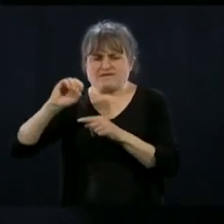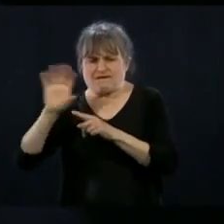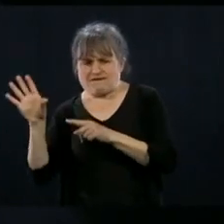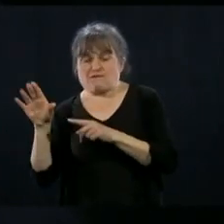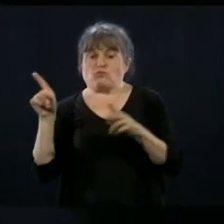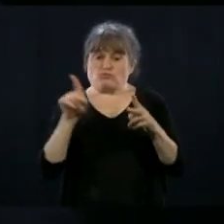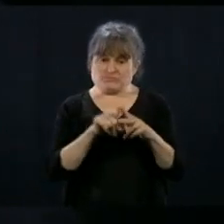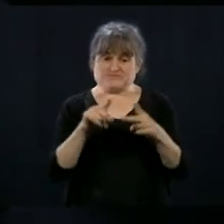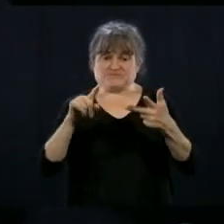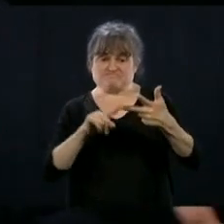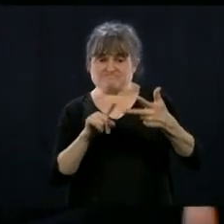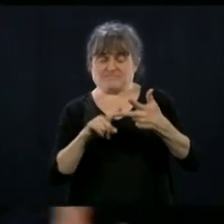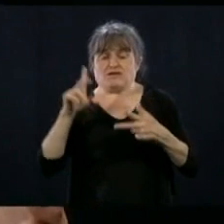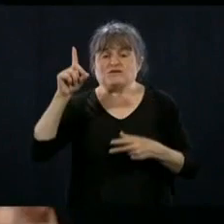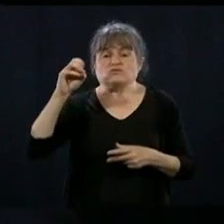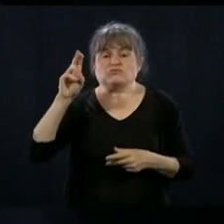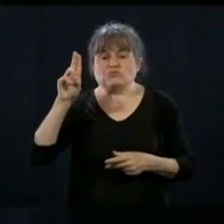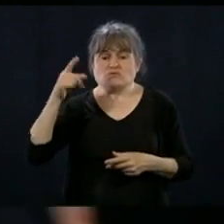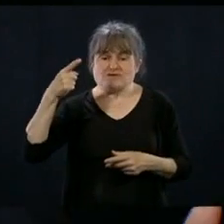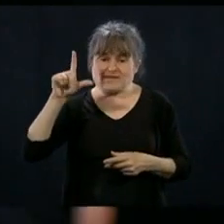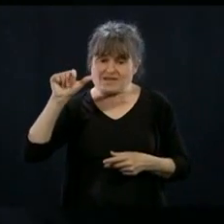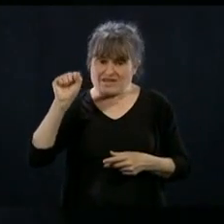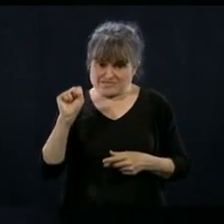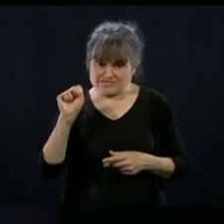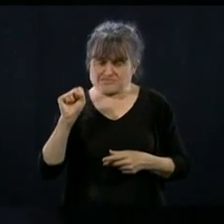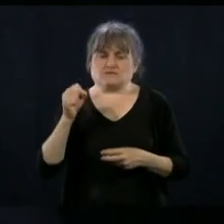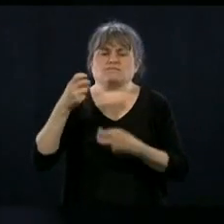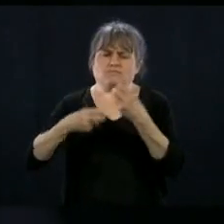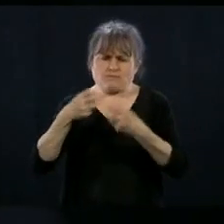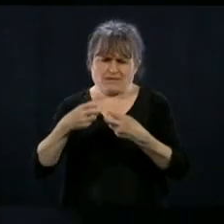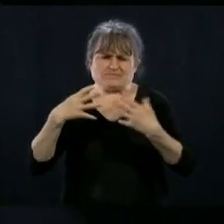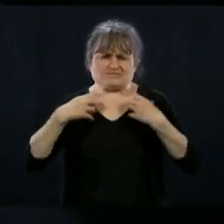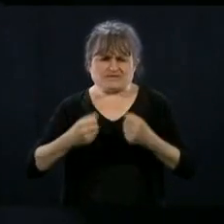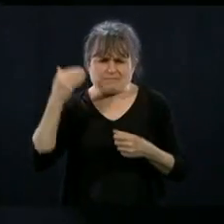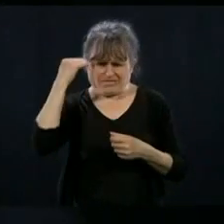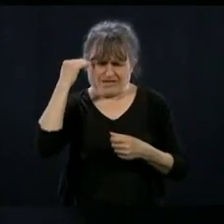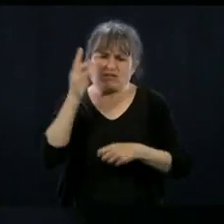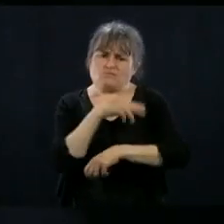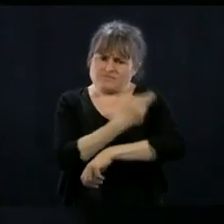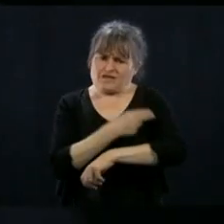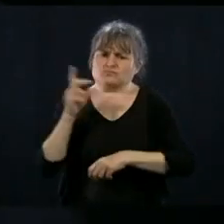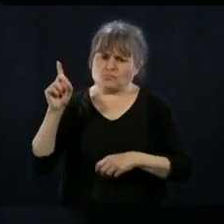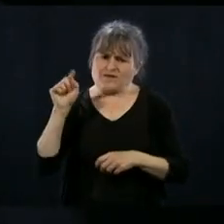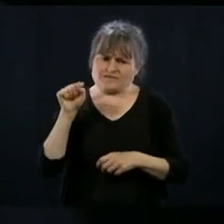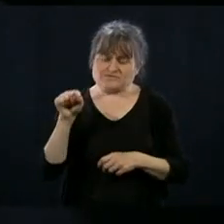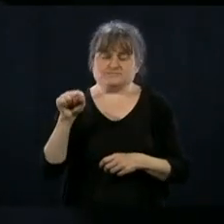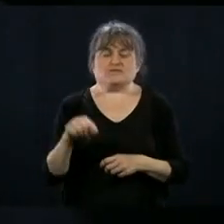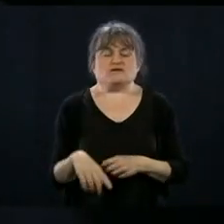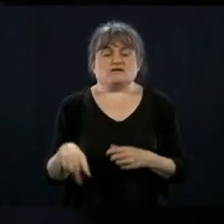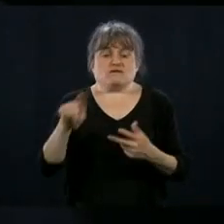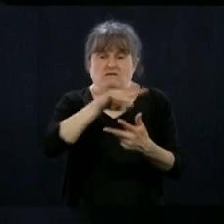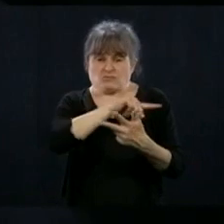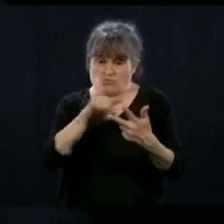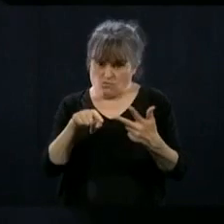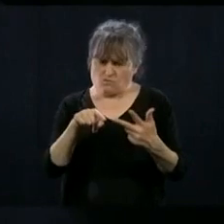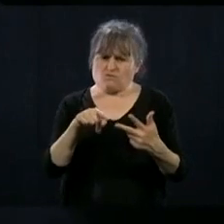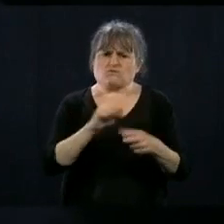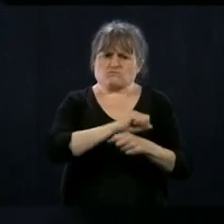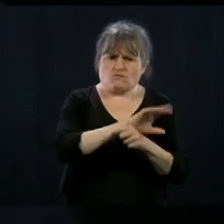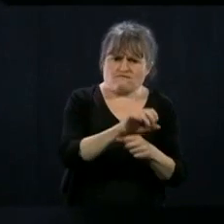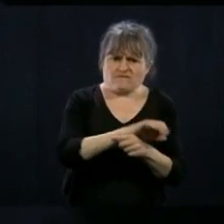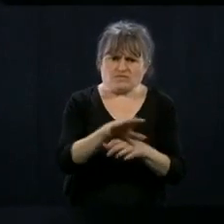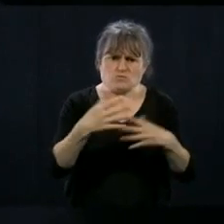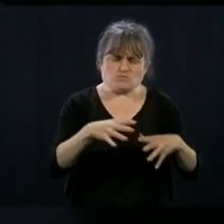mental health problems. So just to say that there's a lot of patients who were taken out or are being taken out of those